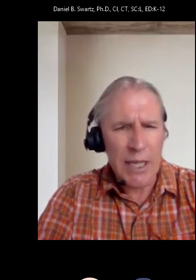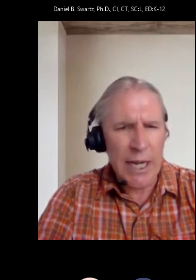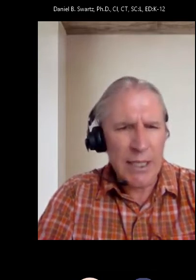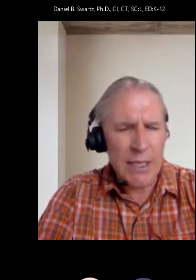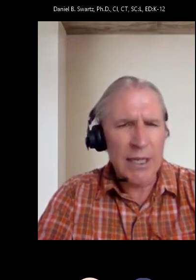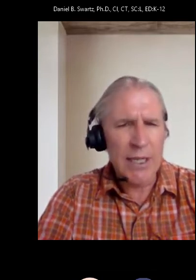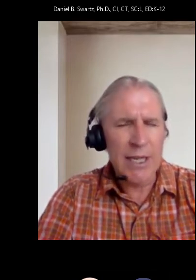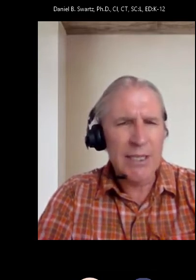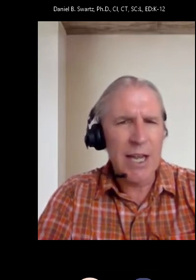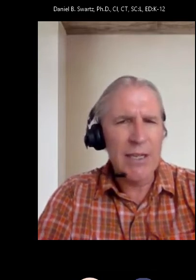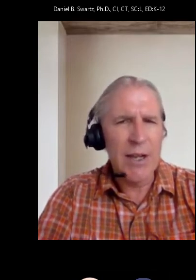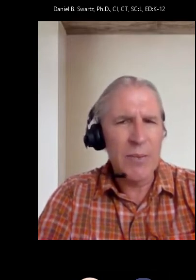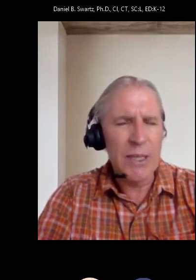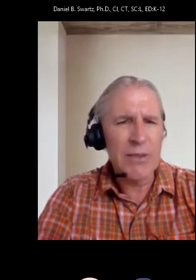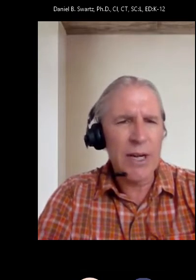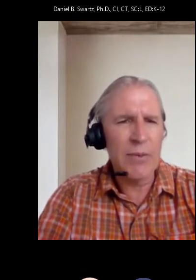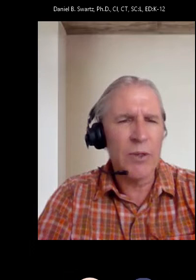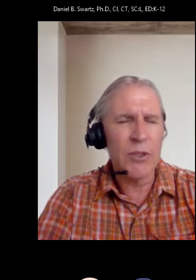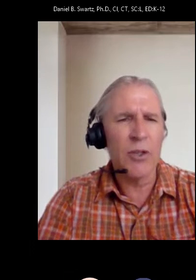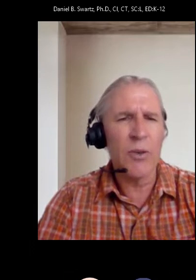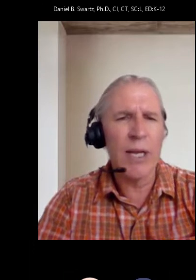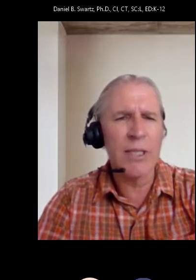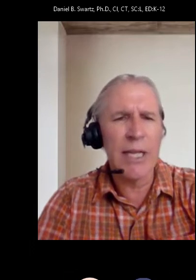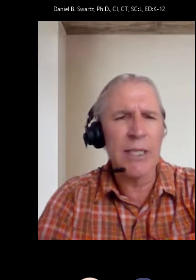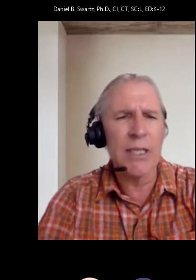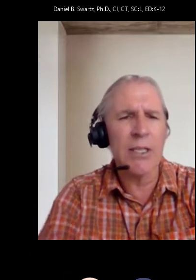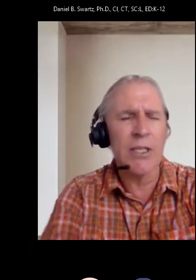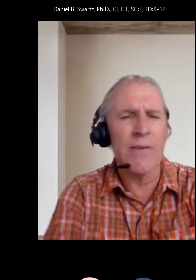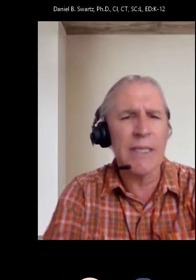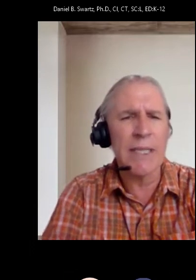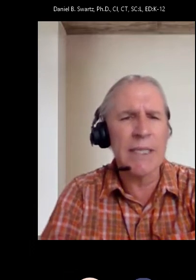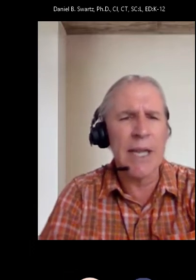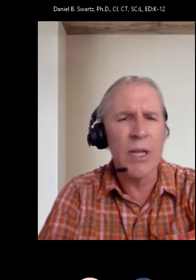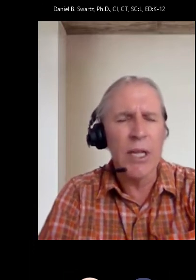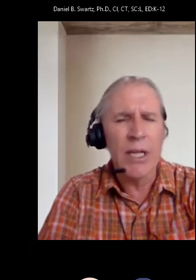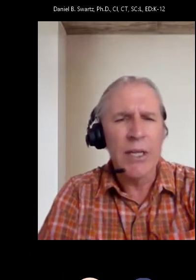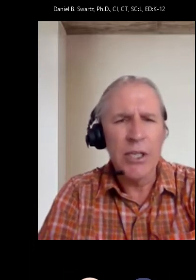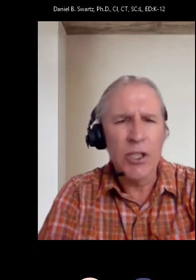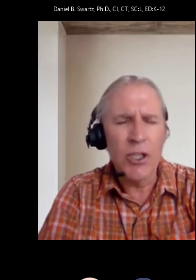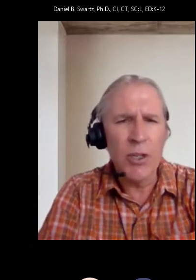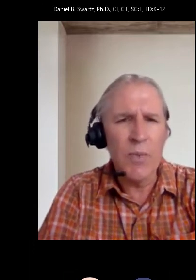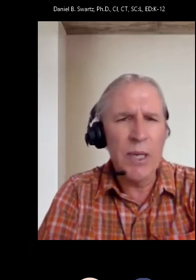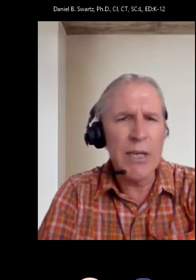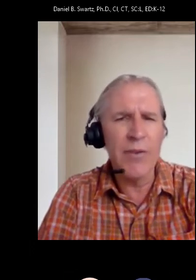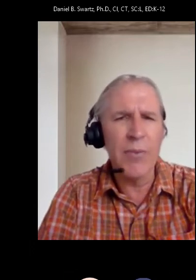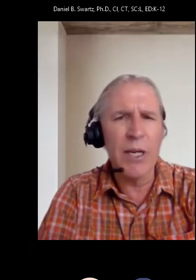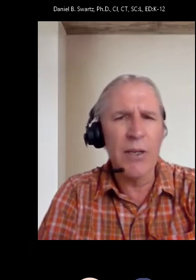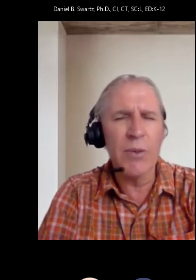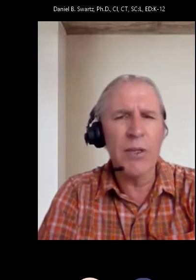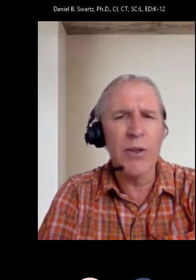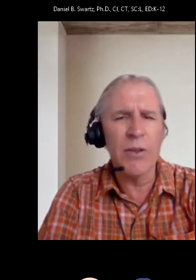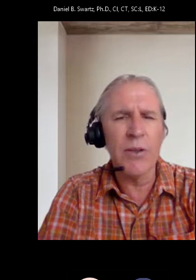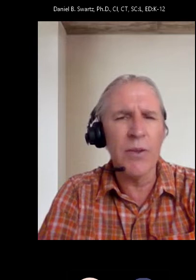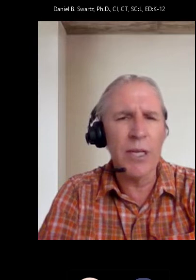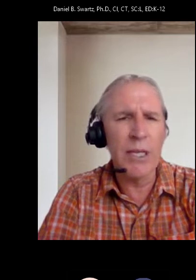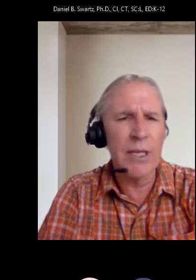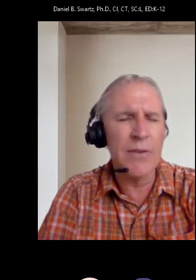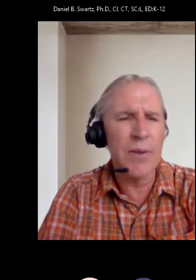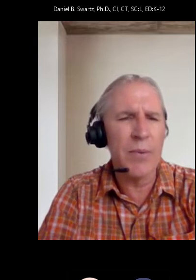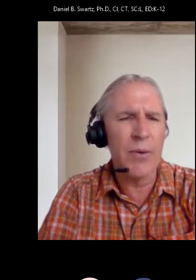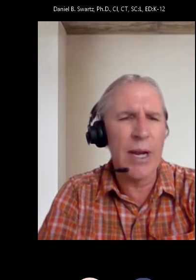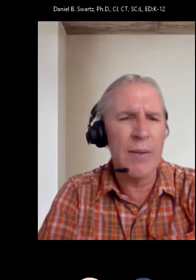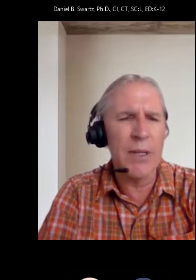so I think that's the next slide, please, Greg, and we'll show you how to enter the services. Now, these should be familiar with those of